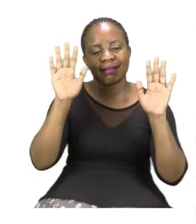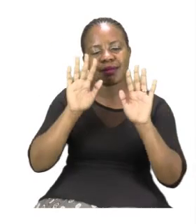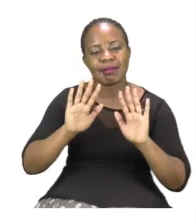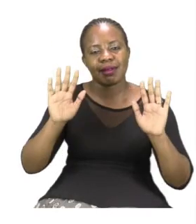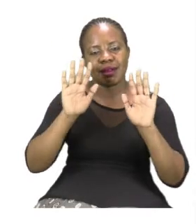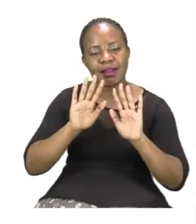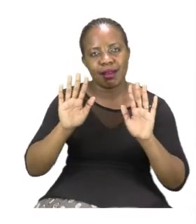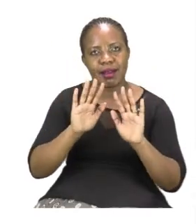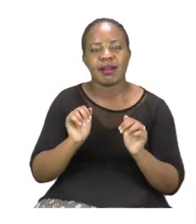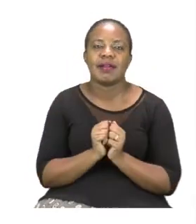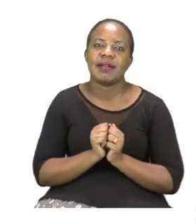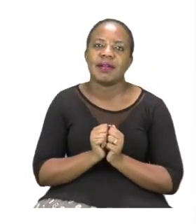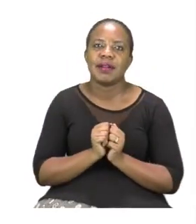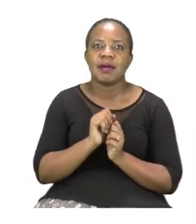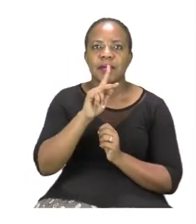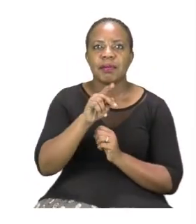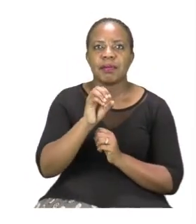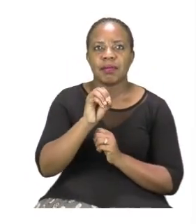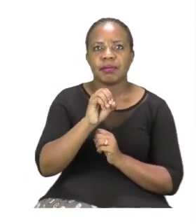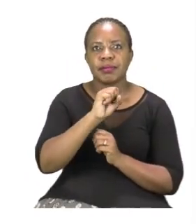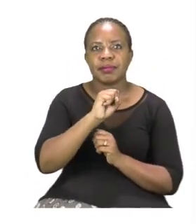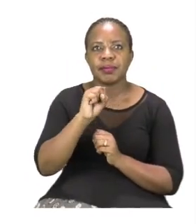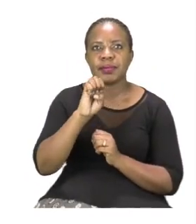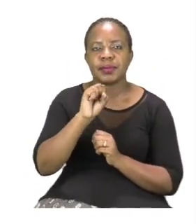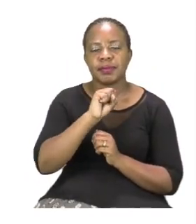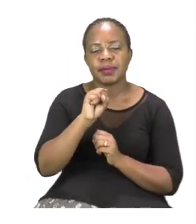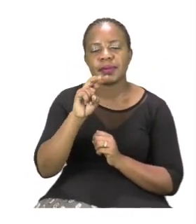look at number 3.